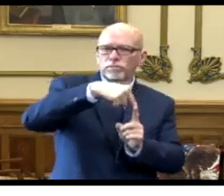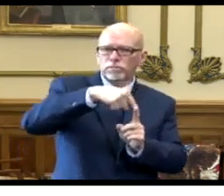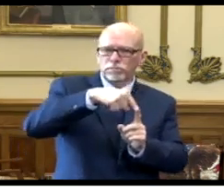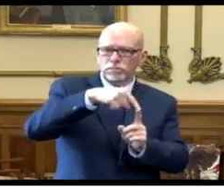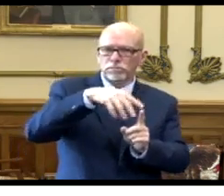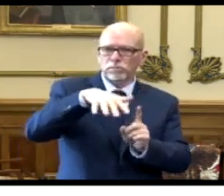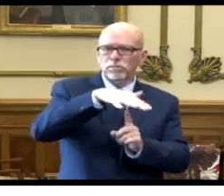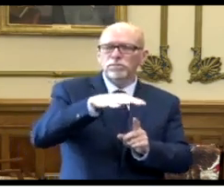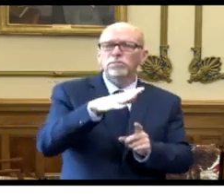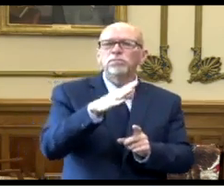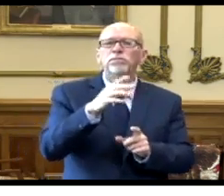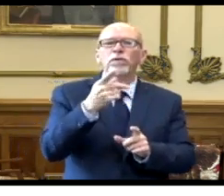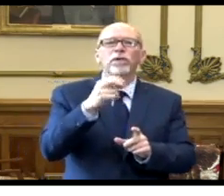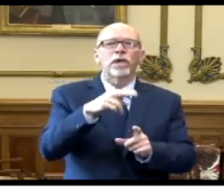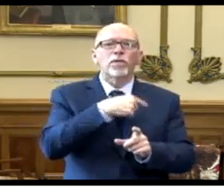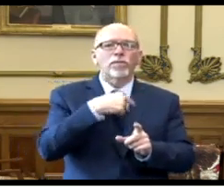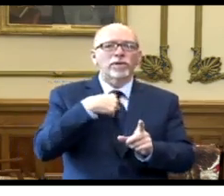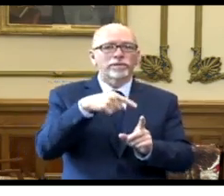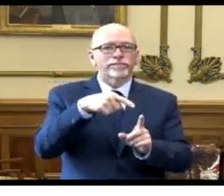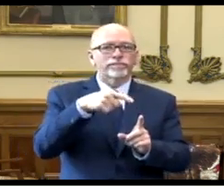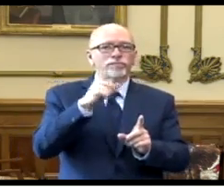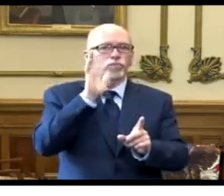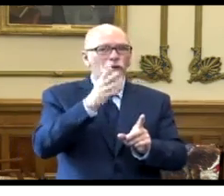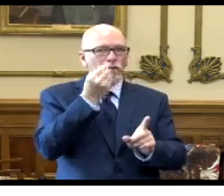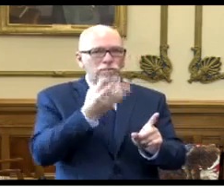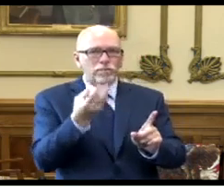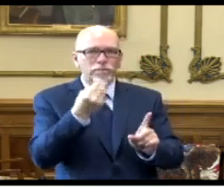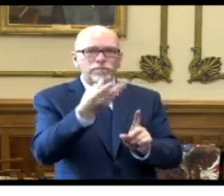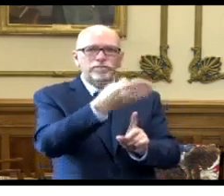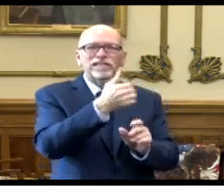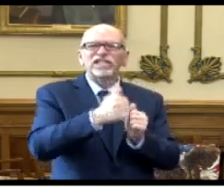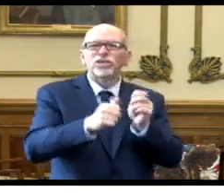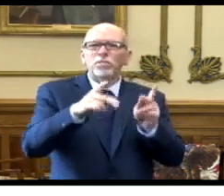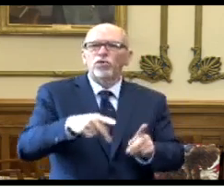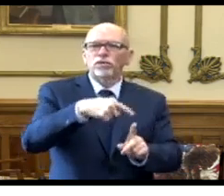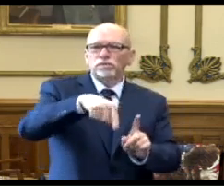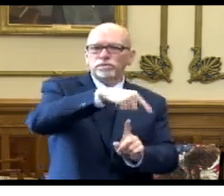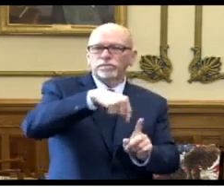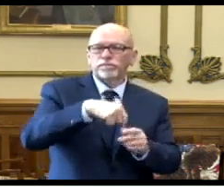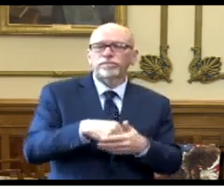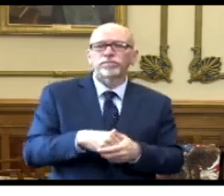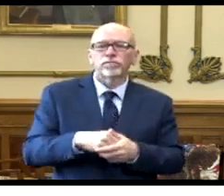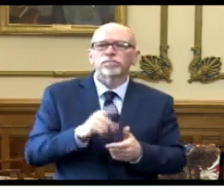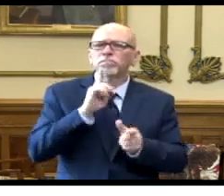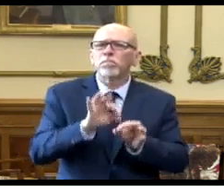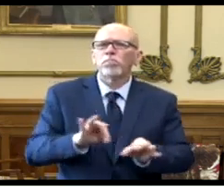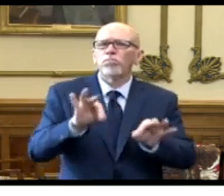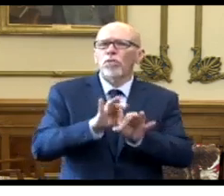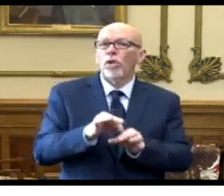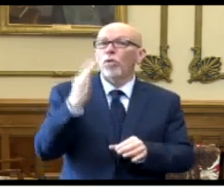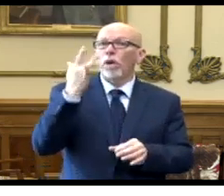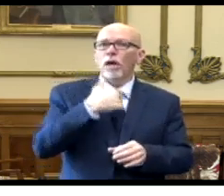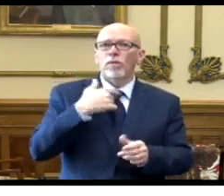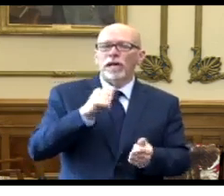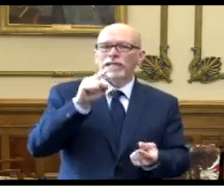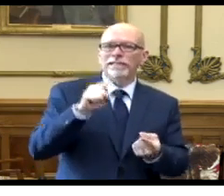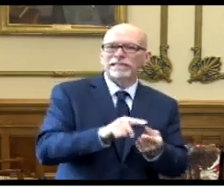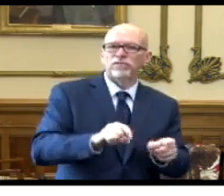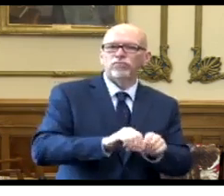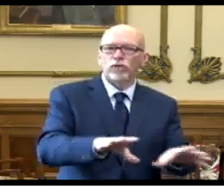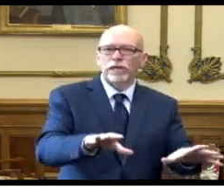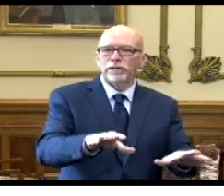and then individually notify each of those contacts. This is important so that we can minimize the spread